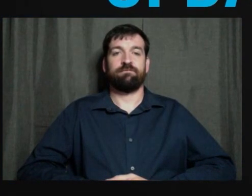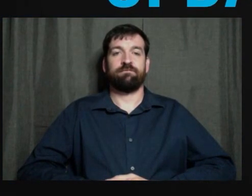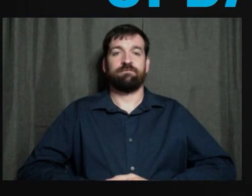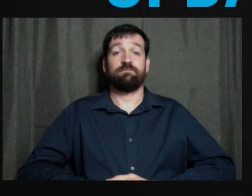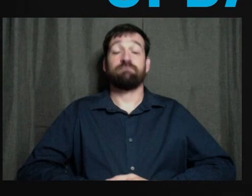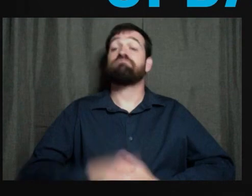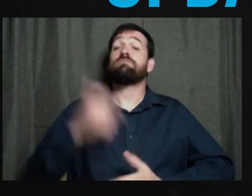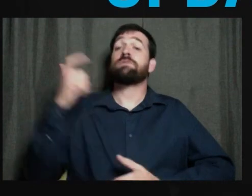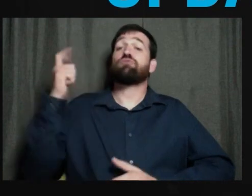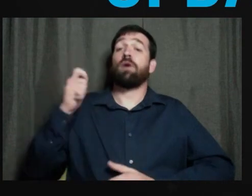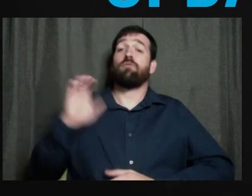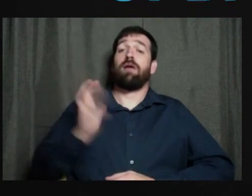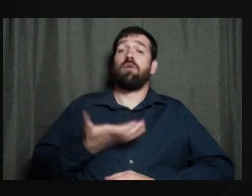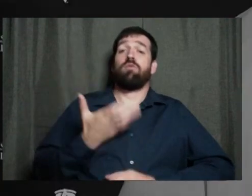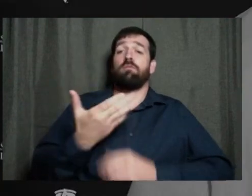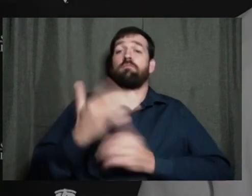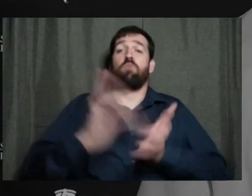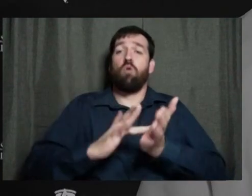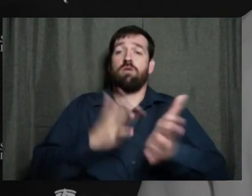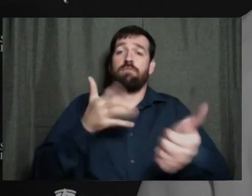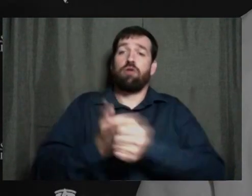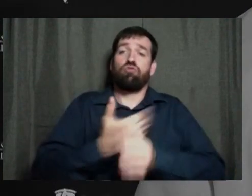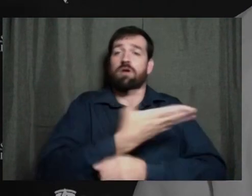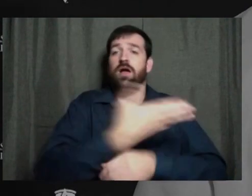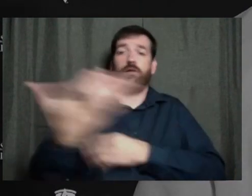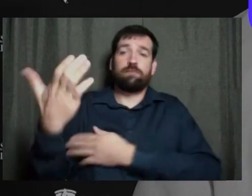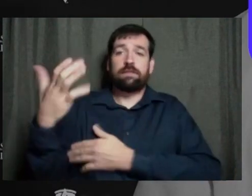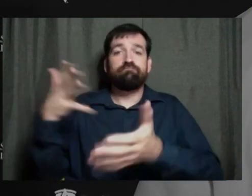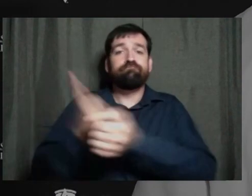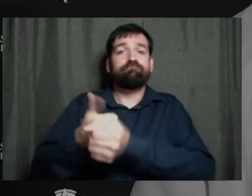Subscribe to our morning medical update and open mics